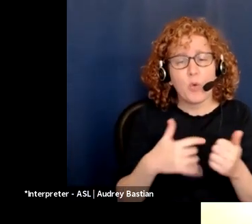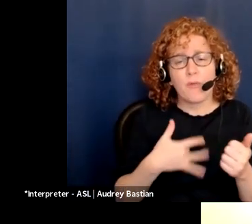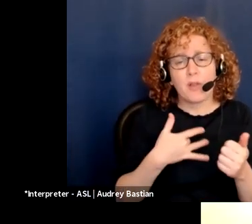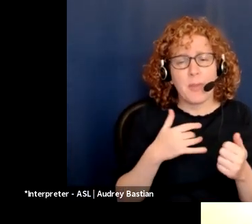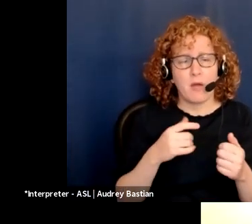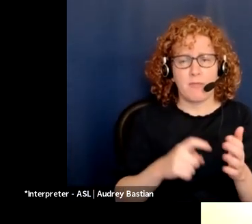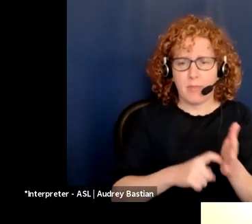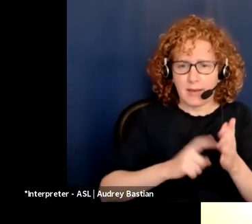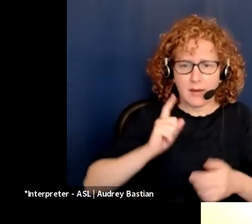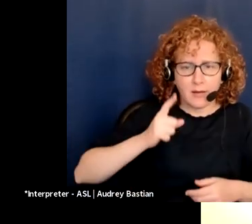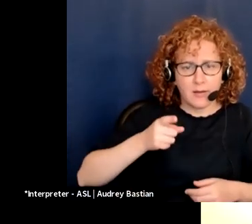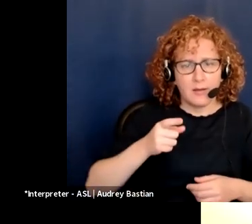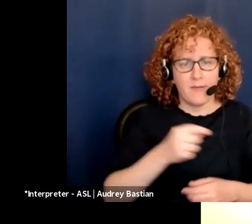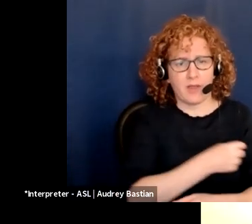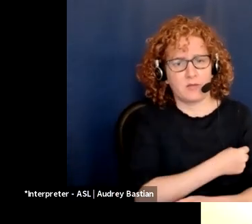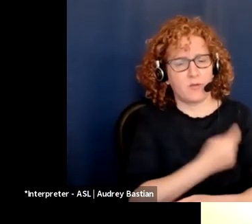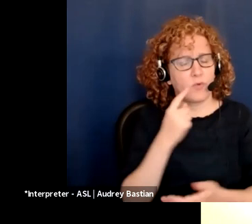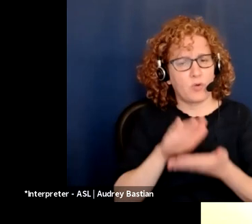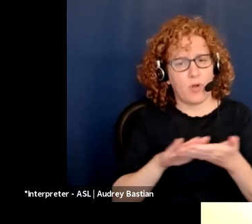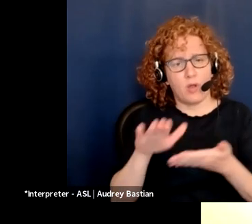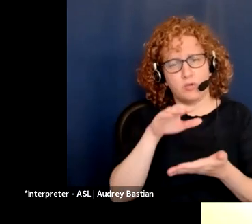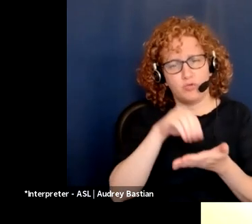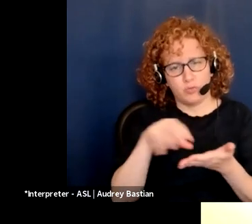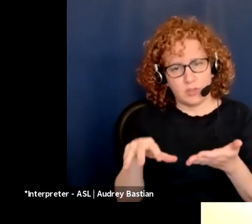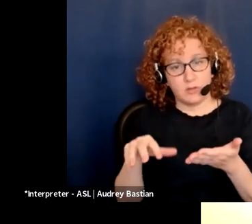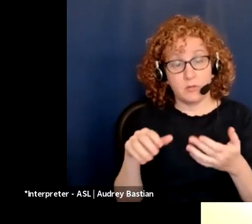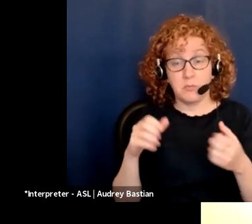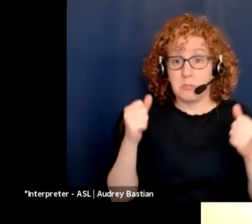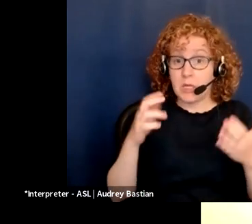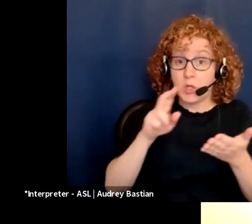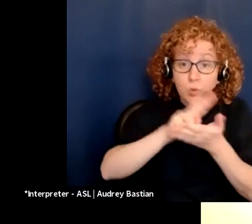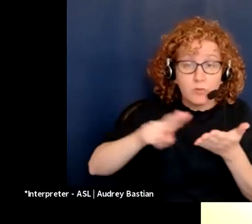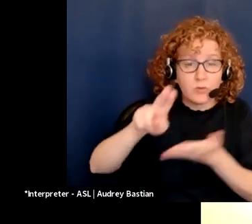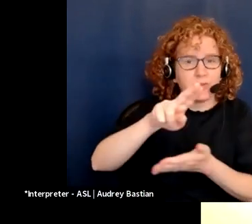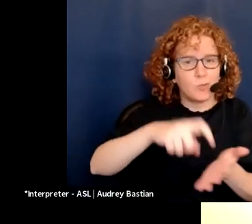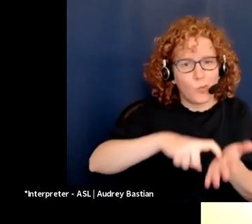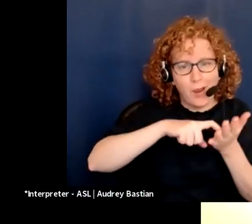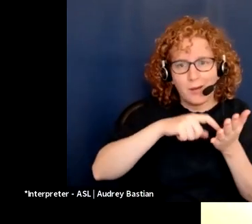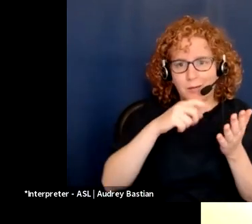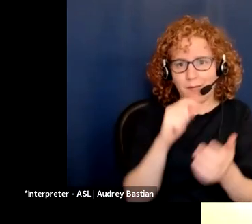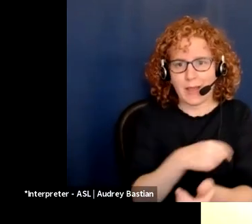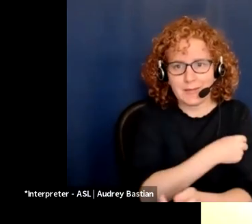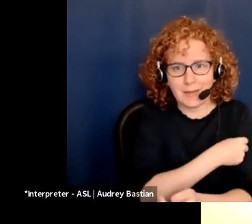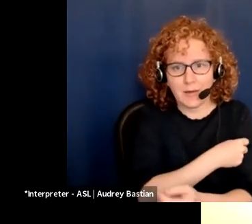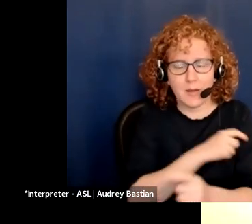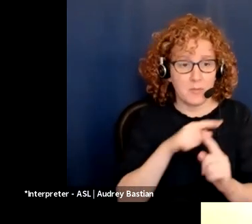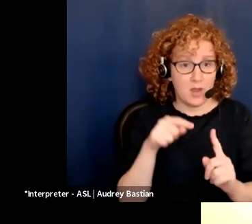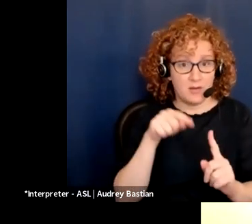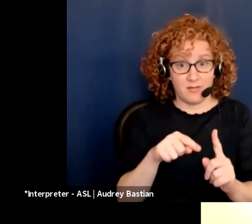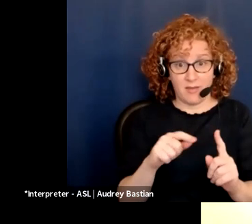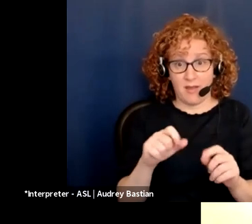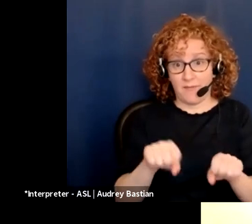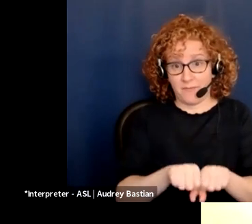mandating vaccination for college students? A lot of universities are requiring a vaccine, but does that perhaps violate some